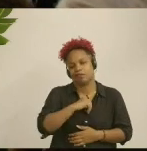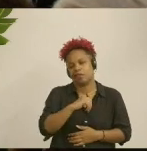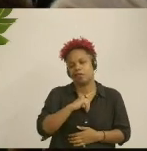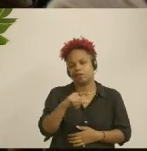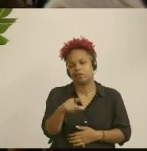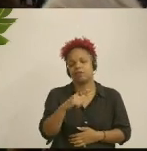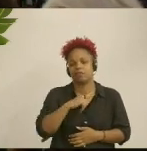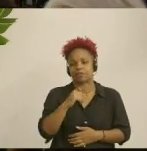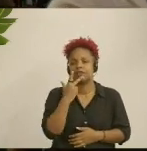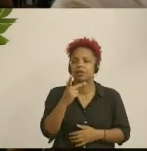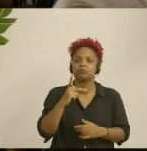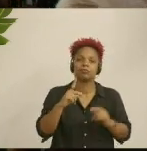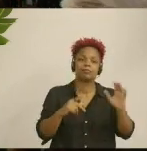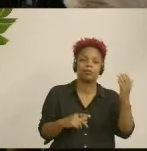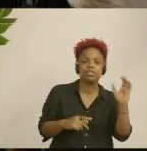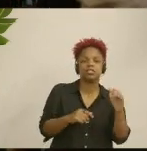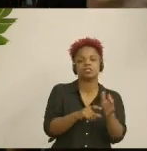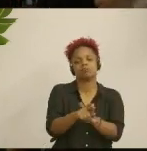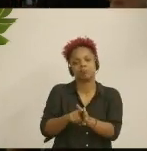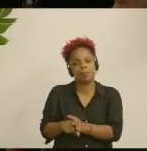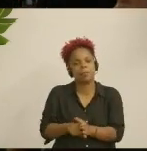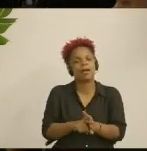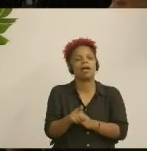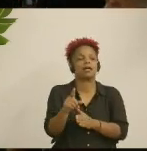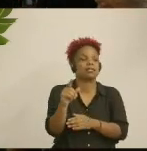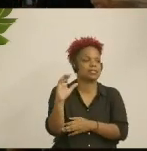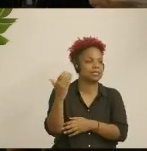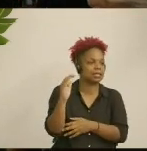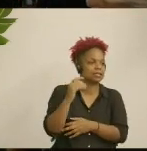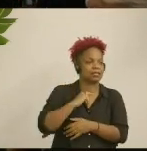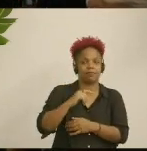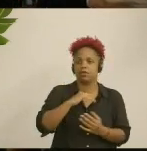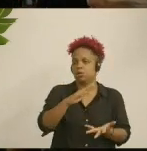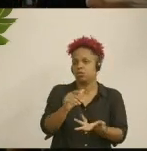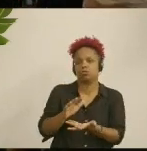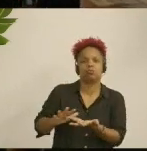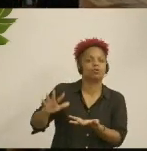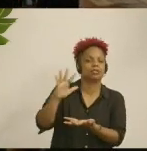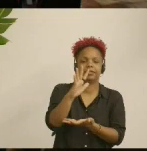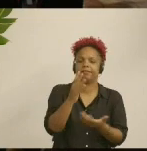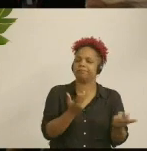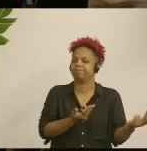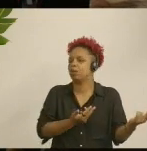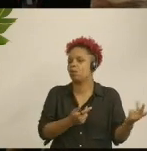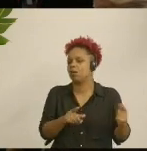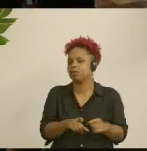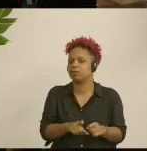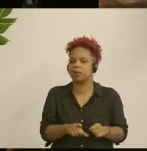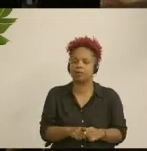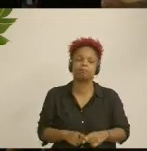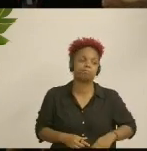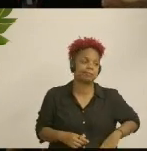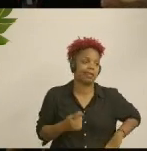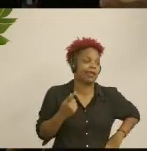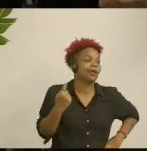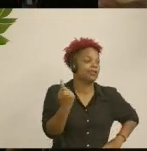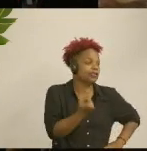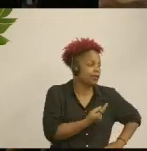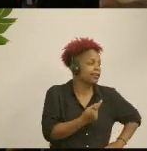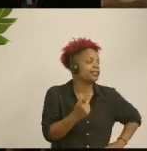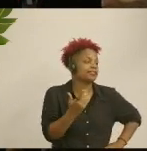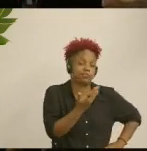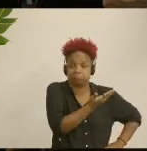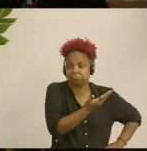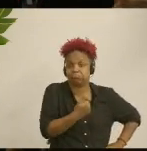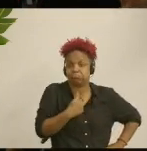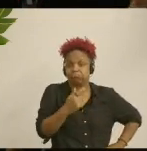in the other countries are as well. And so we're very much aware that people are democratically elected in many countries to make very tough choices on